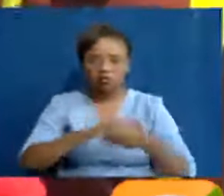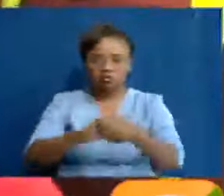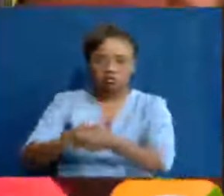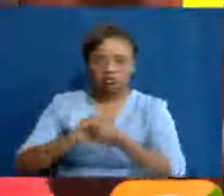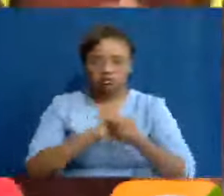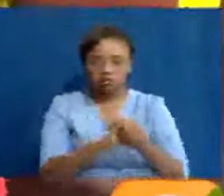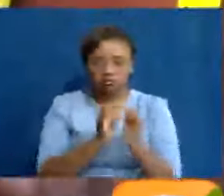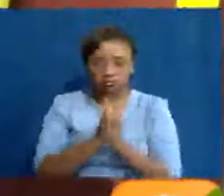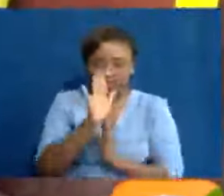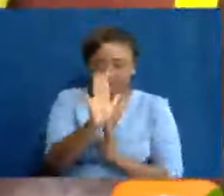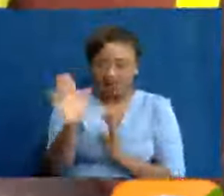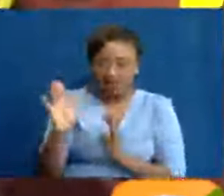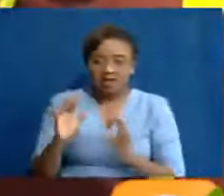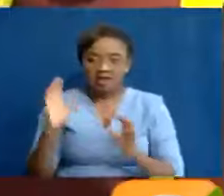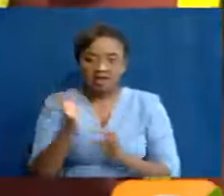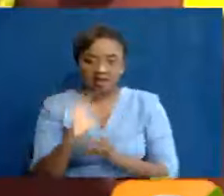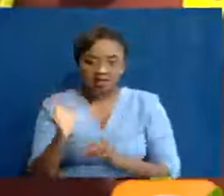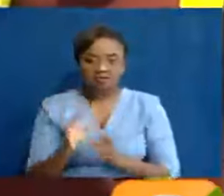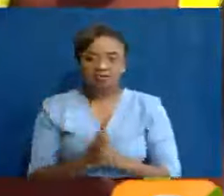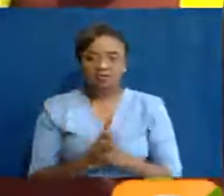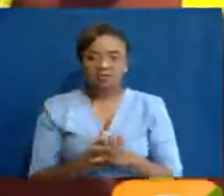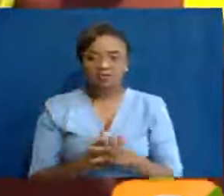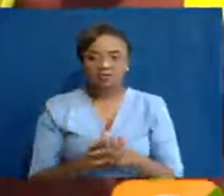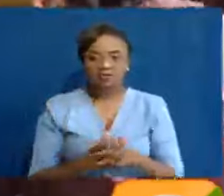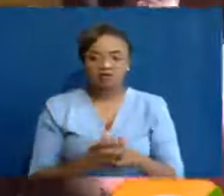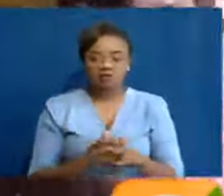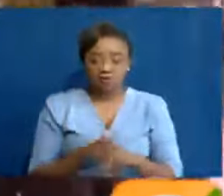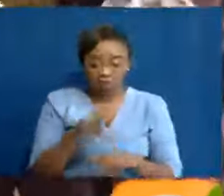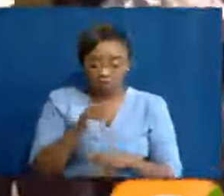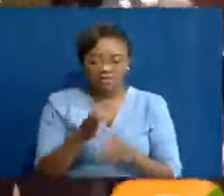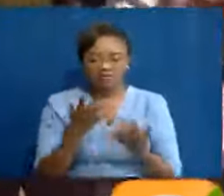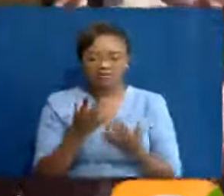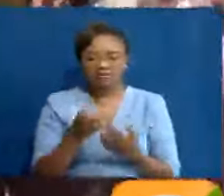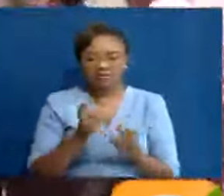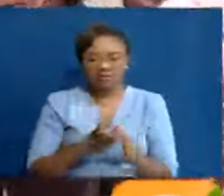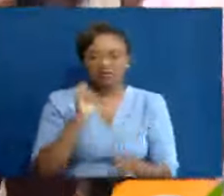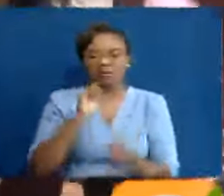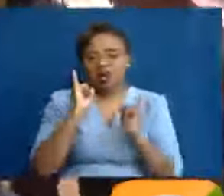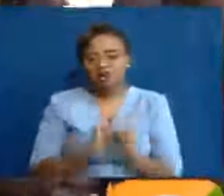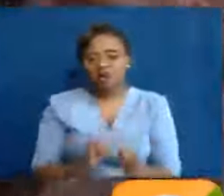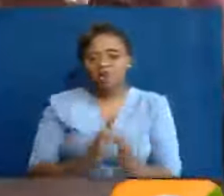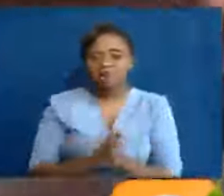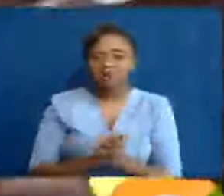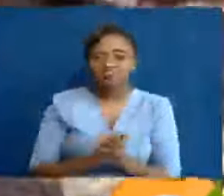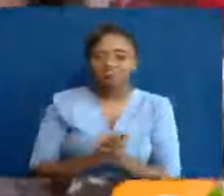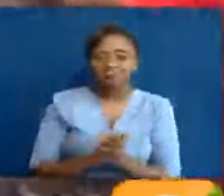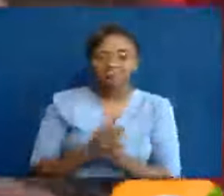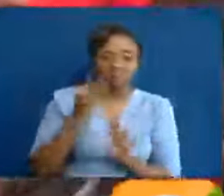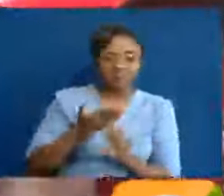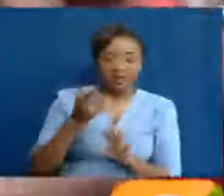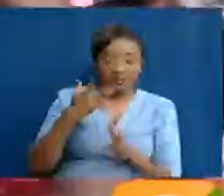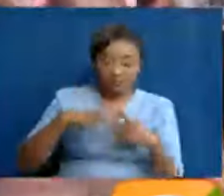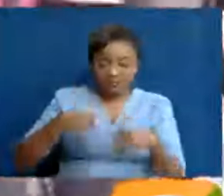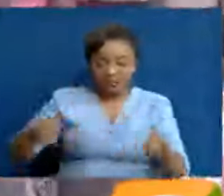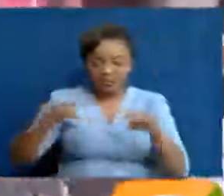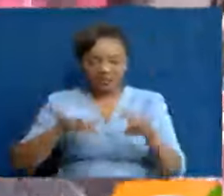their customers on new Pepsi products in the market. Now, the elated residents expressed their